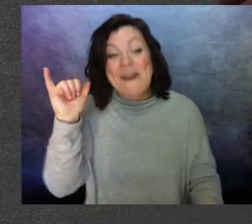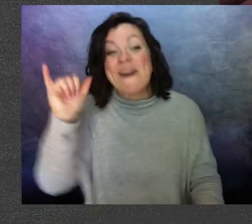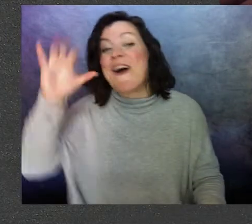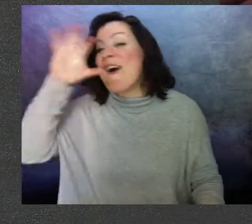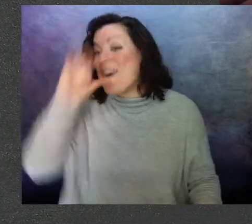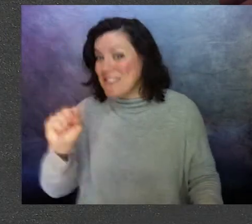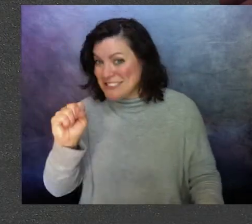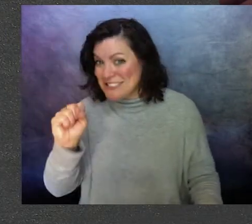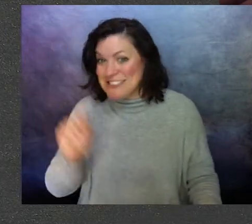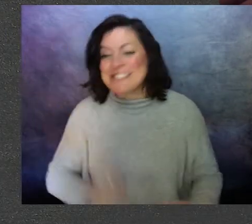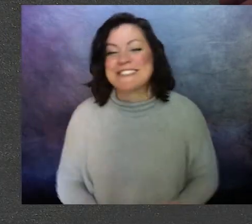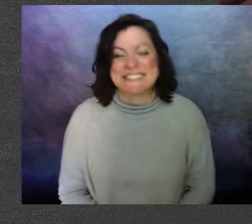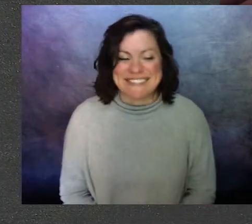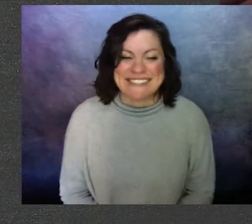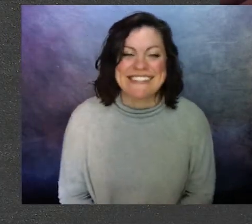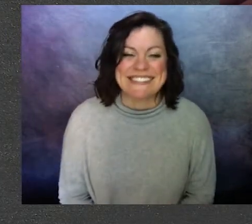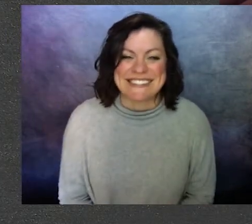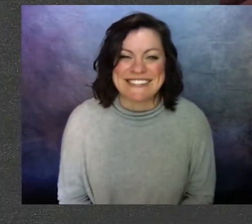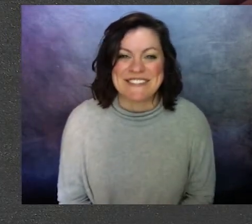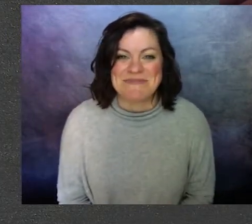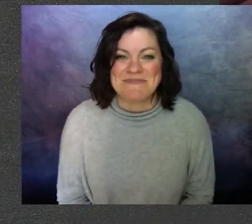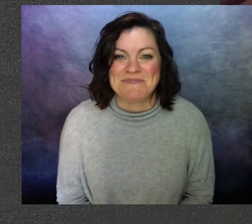yellow, and orange.